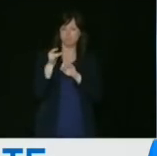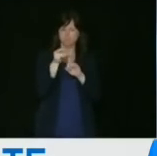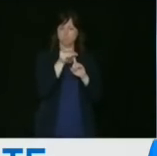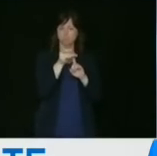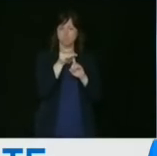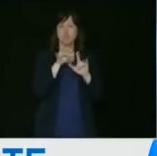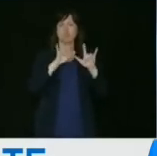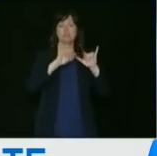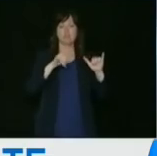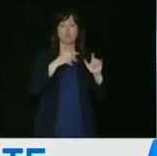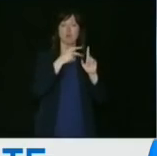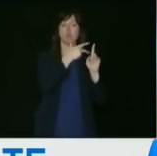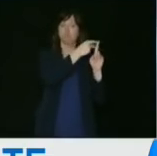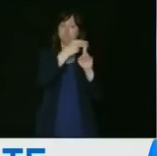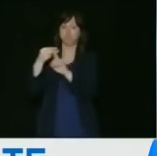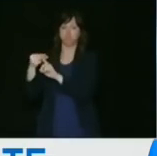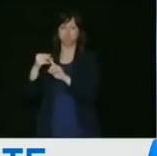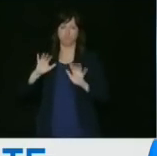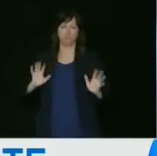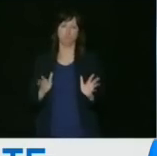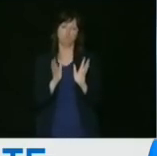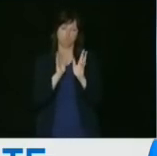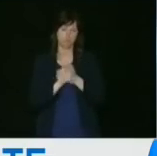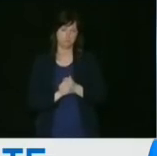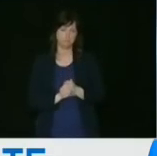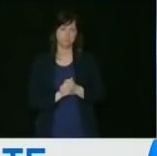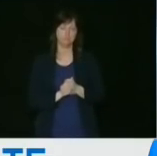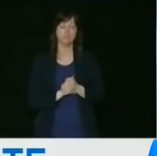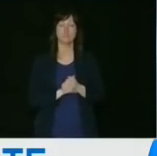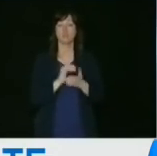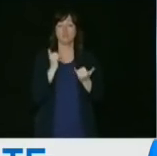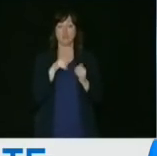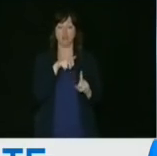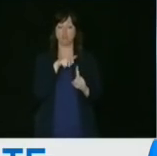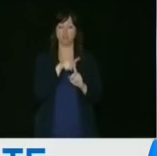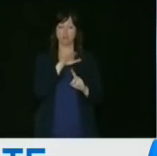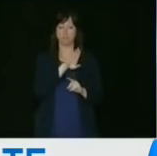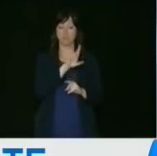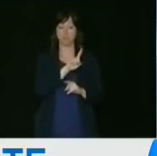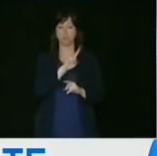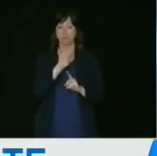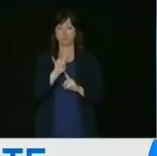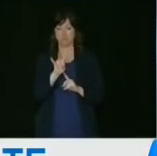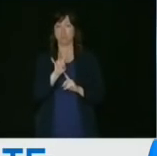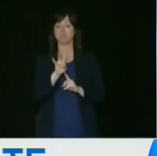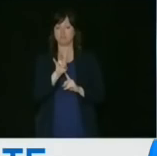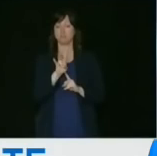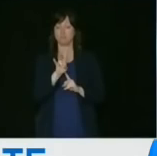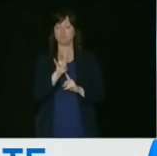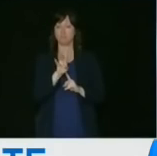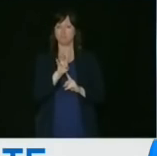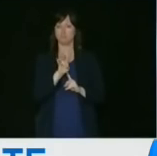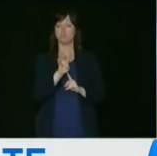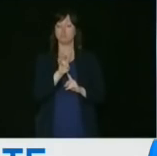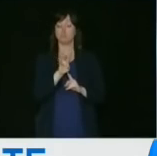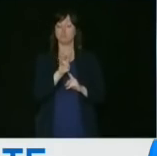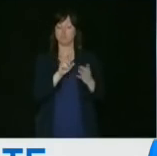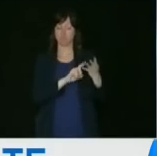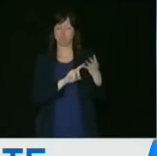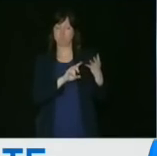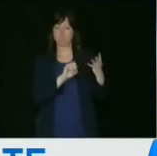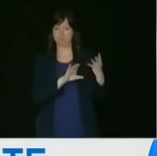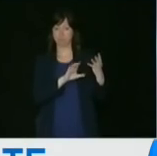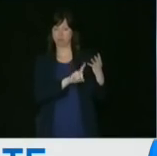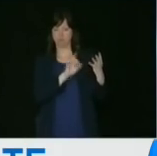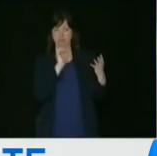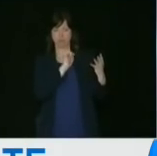coverage increases. With the detection of the B.1.1 variant in late 117 in late December,